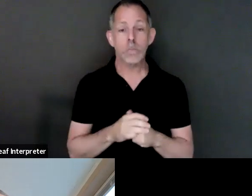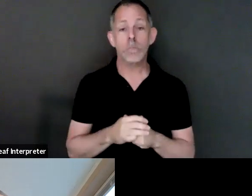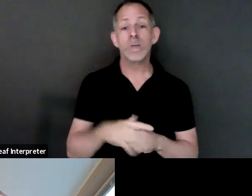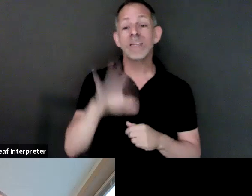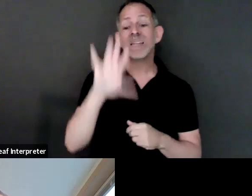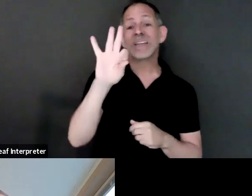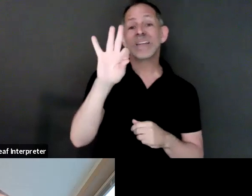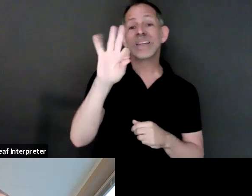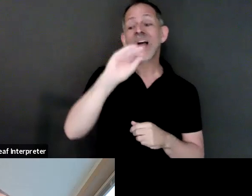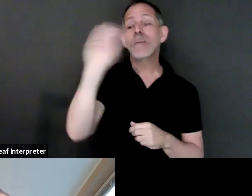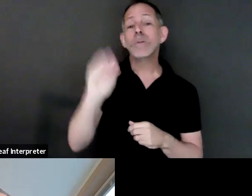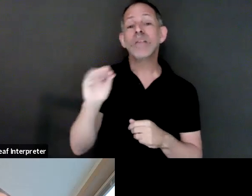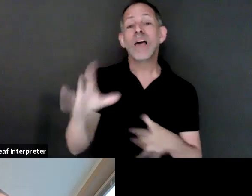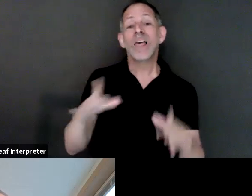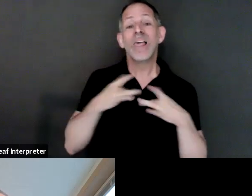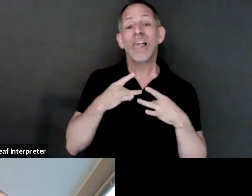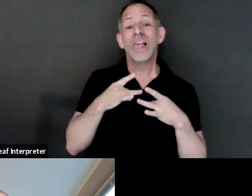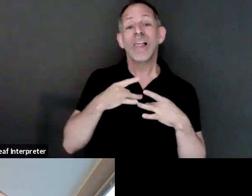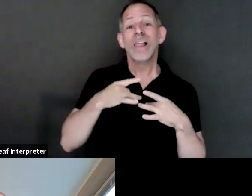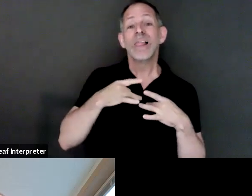Delta.